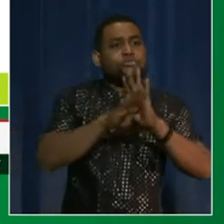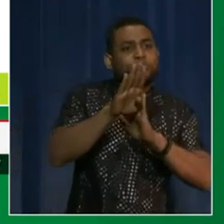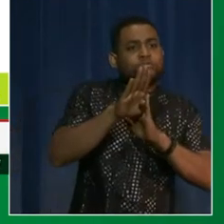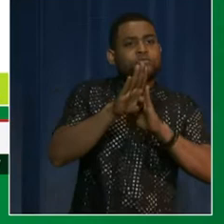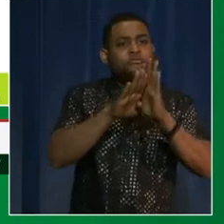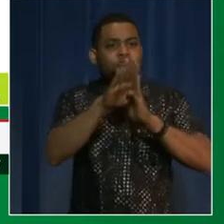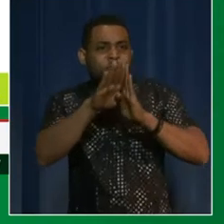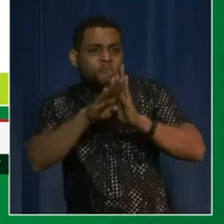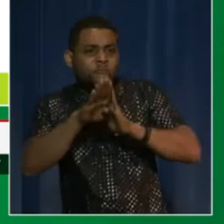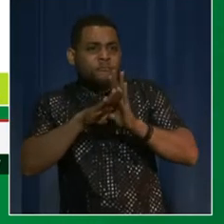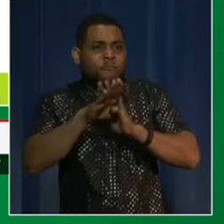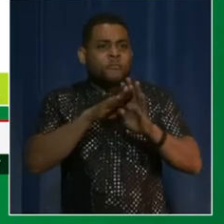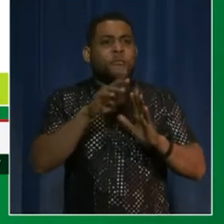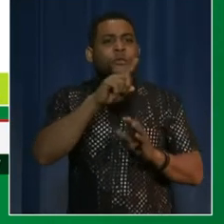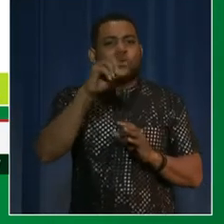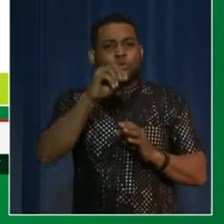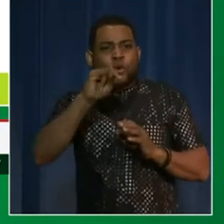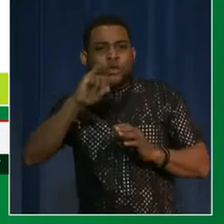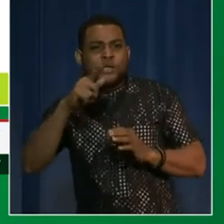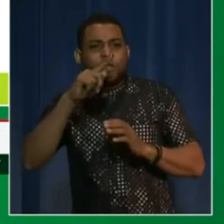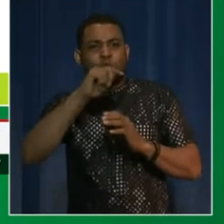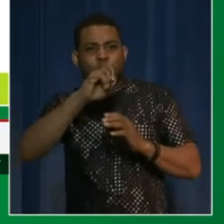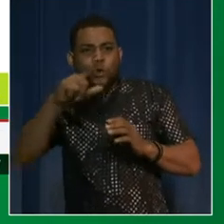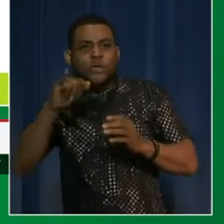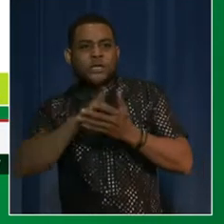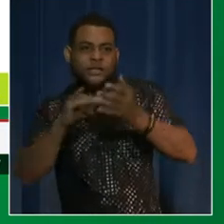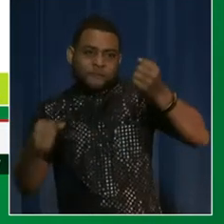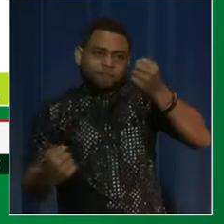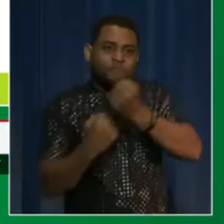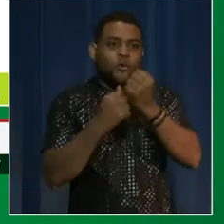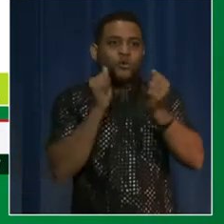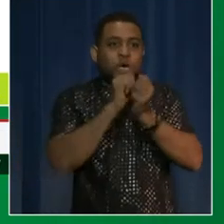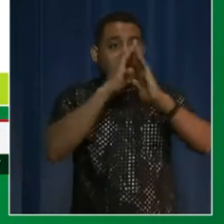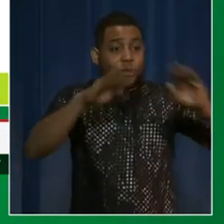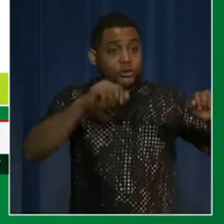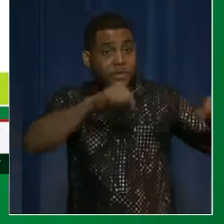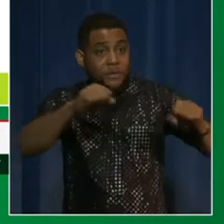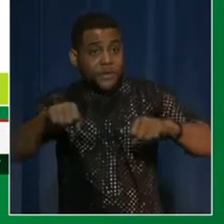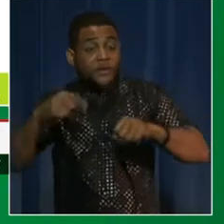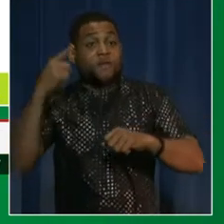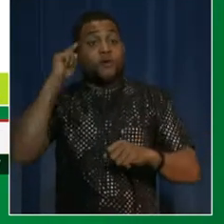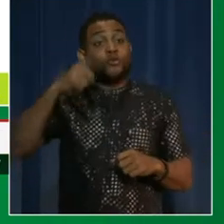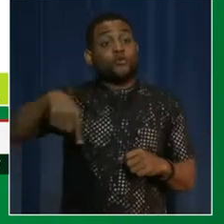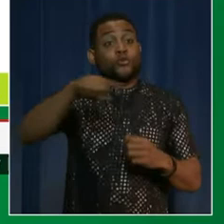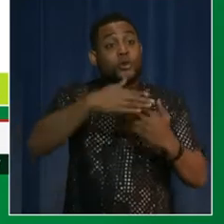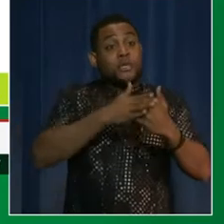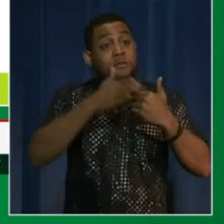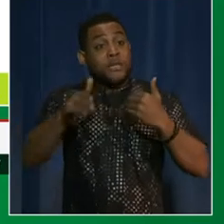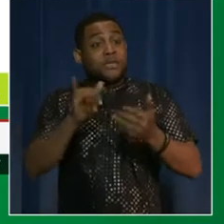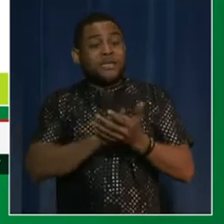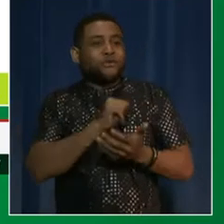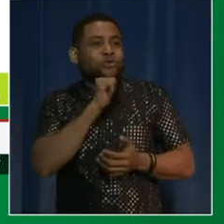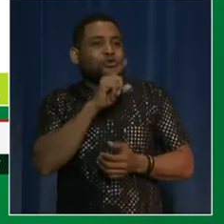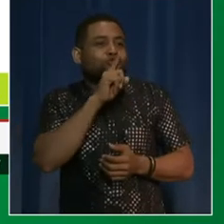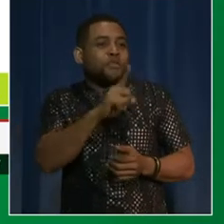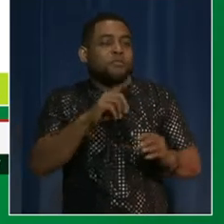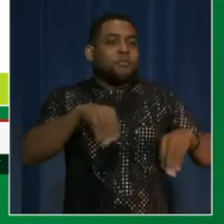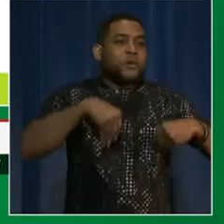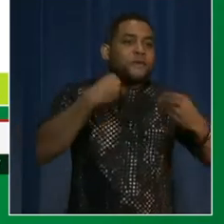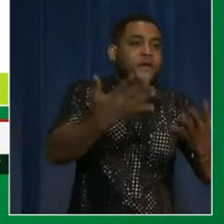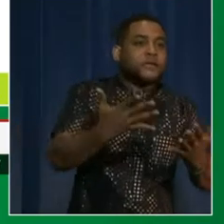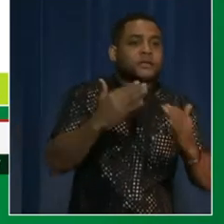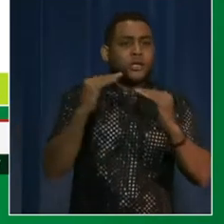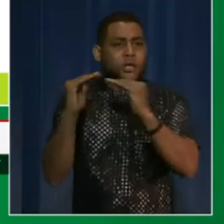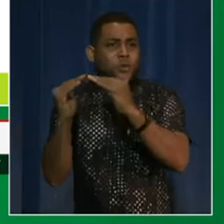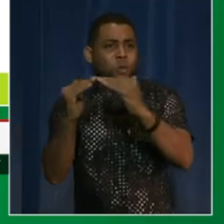support additional housing capacity in neighborhoods that have yet to really realize and provide the equitable share